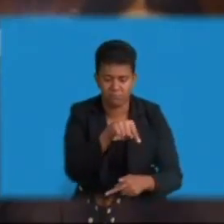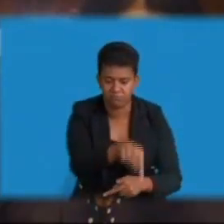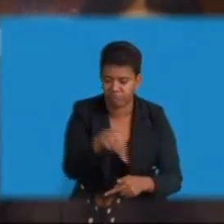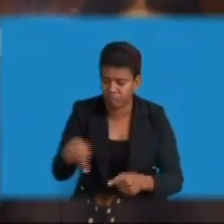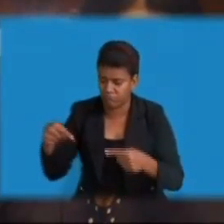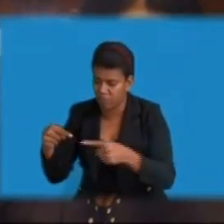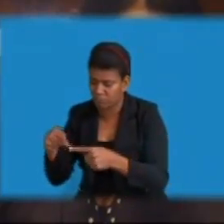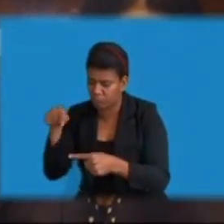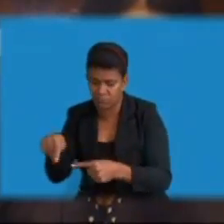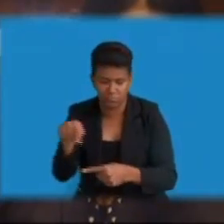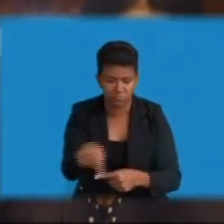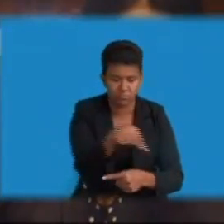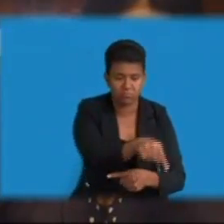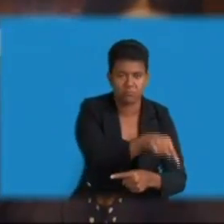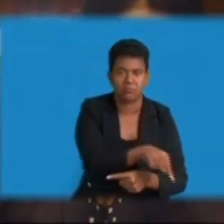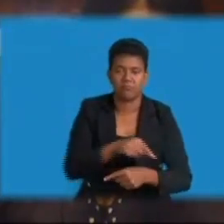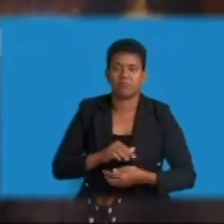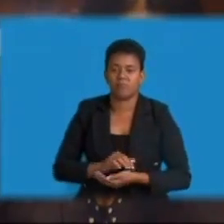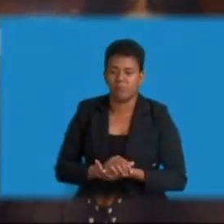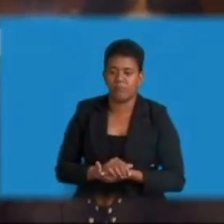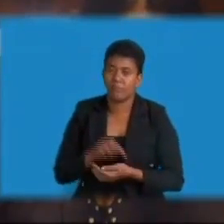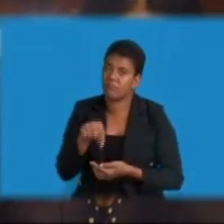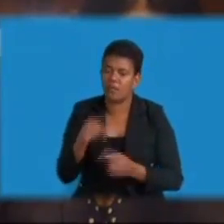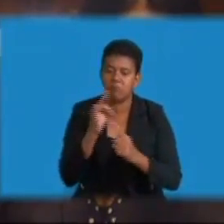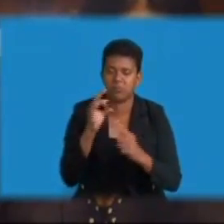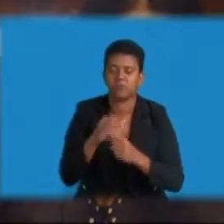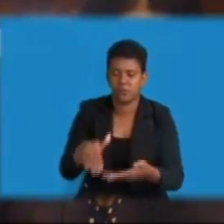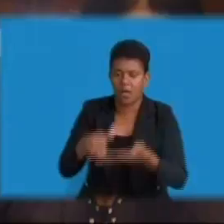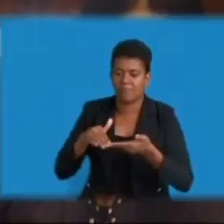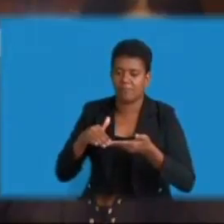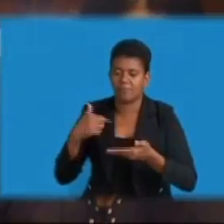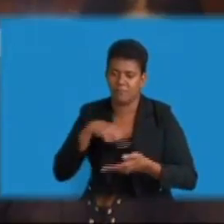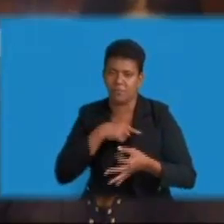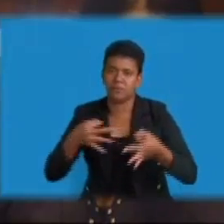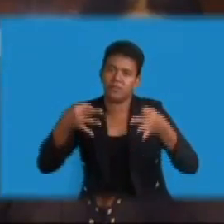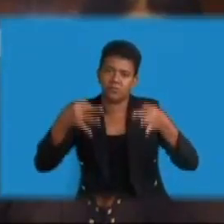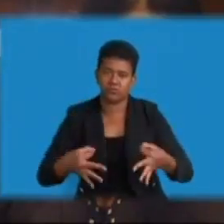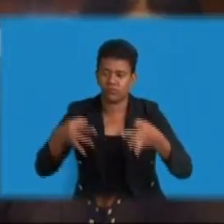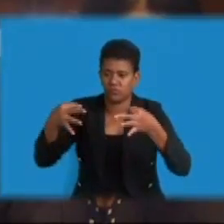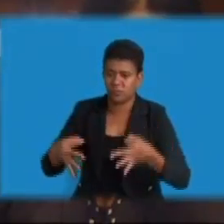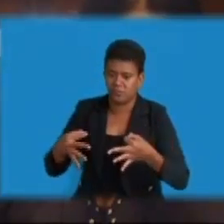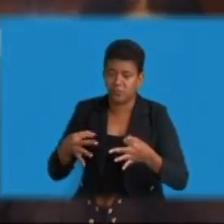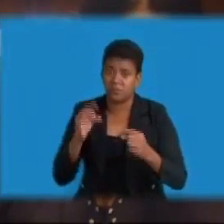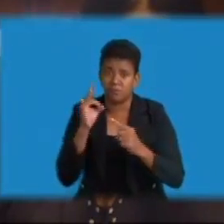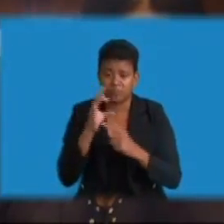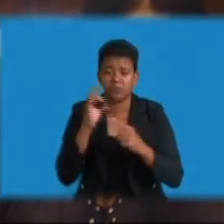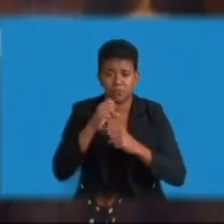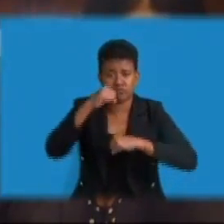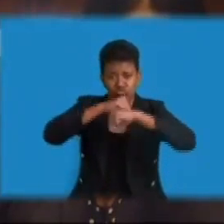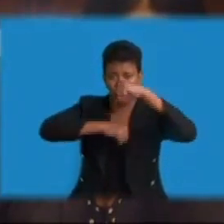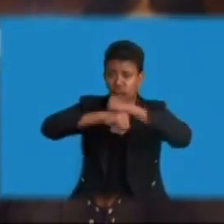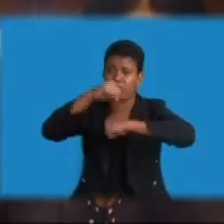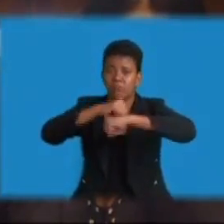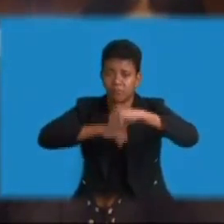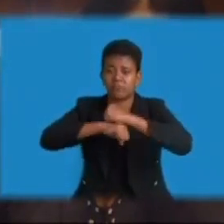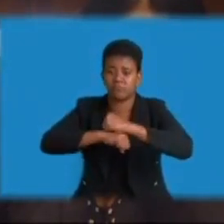effective decision-making. In addition, it is a vital underpinning infrastructure which is applied in the areas of